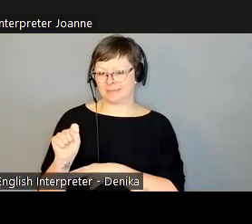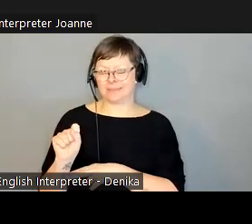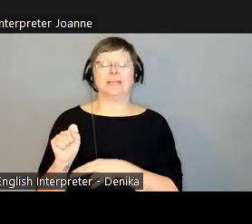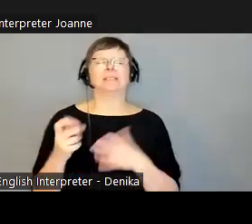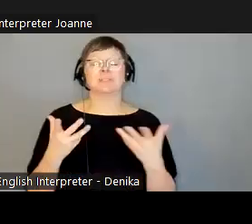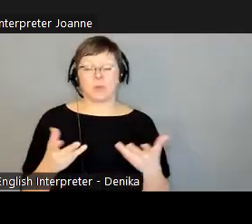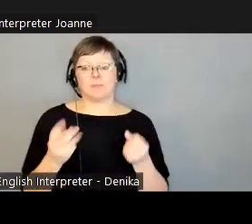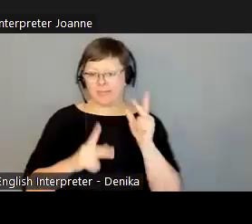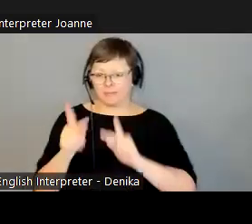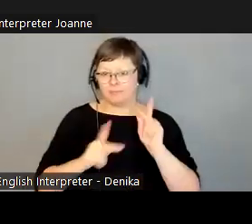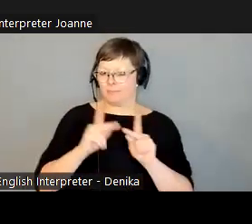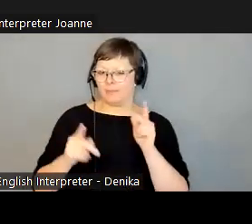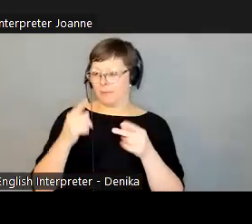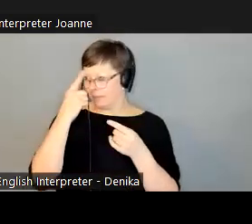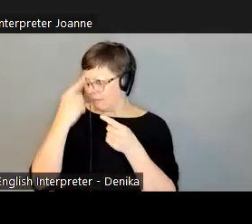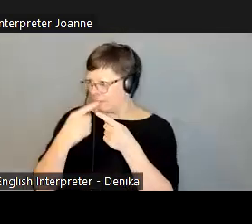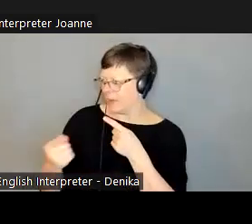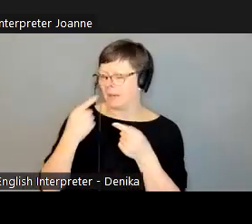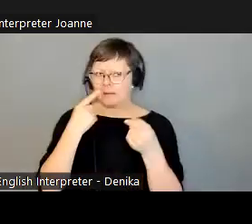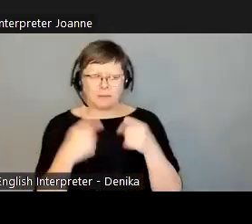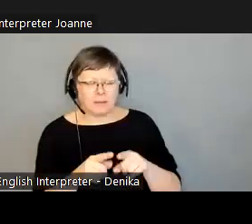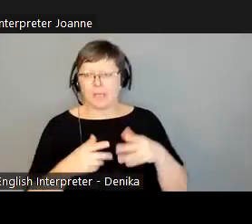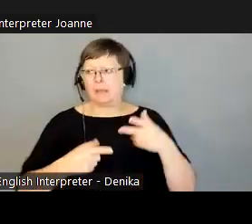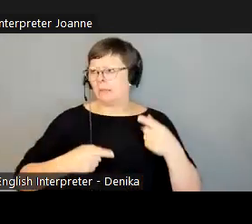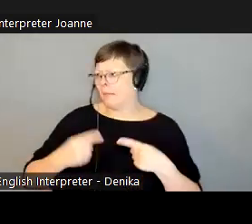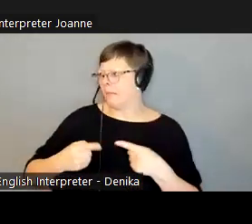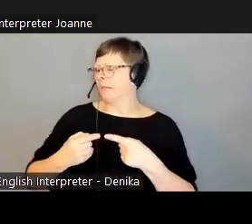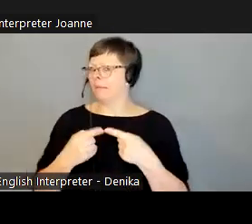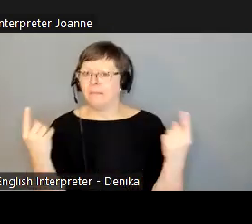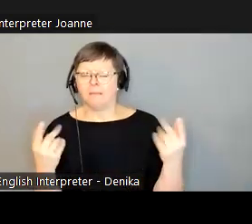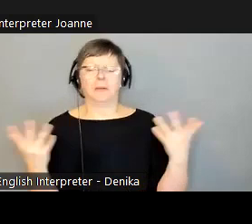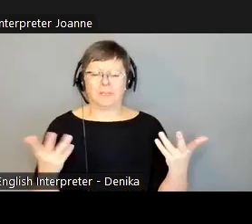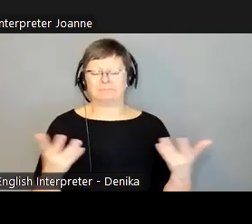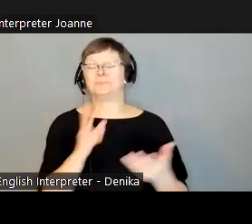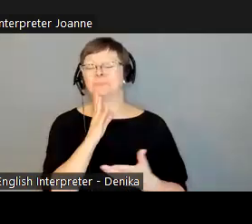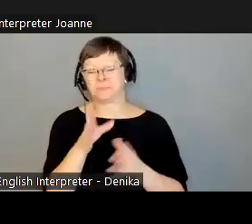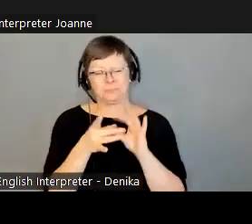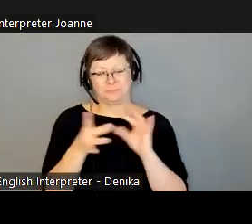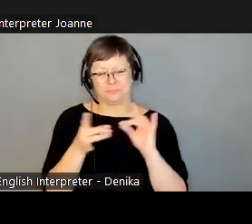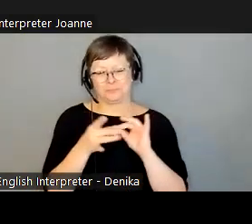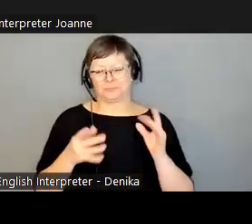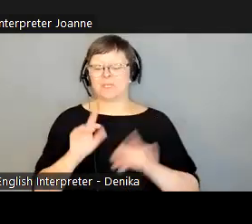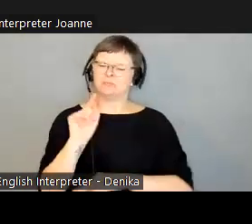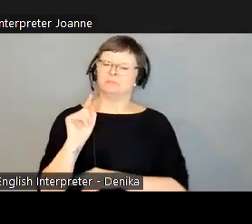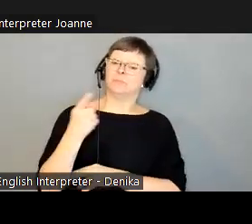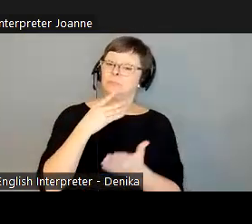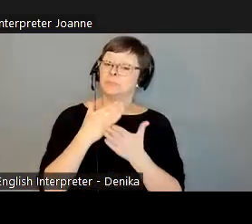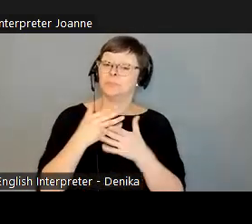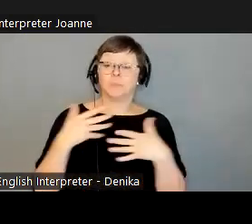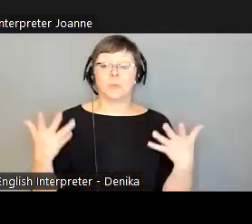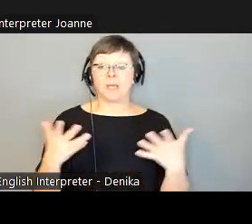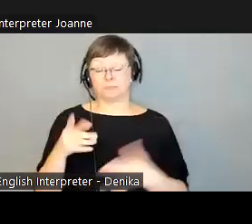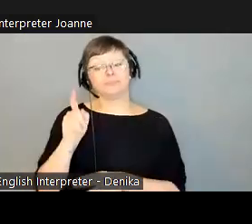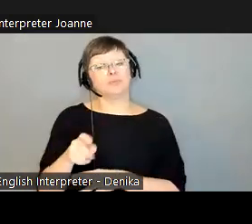going to chat about a few things. So the first thing I wanted to mention is that you should be